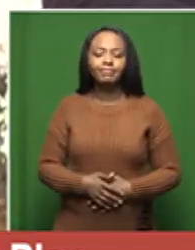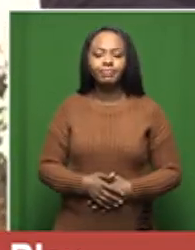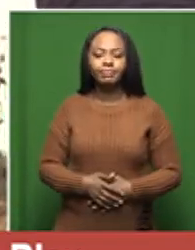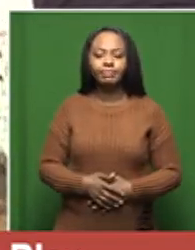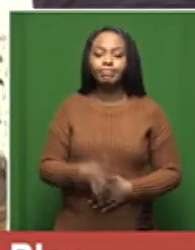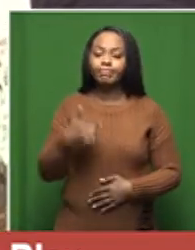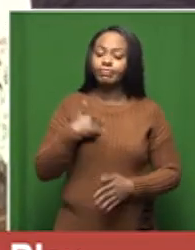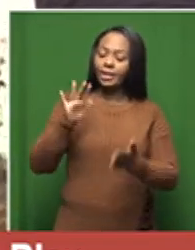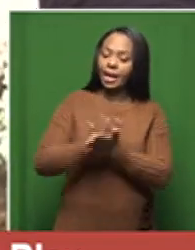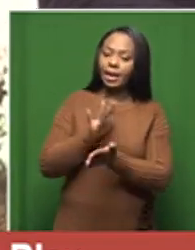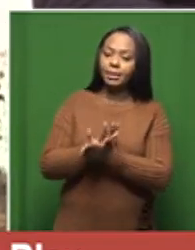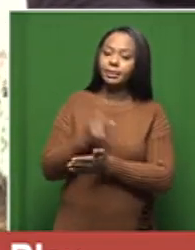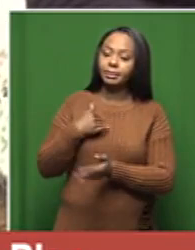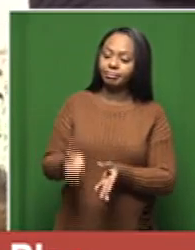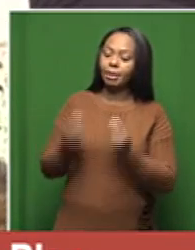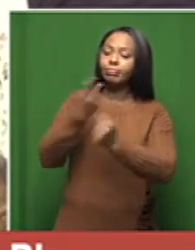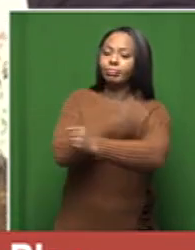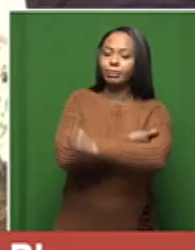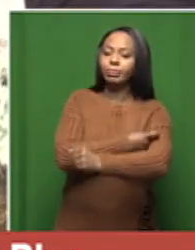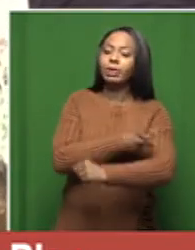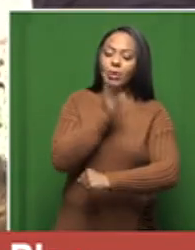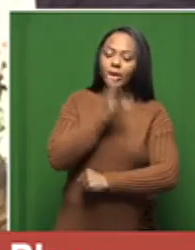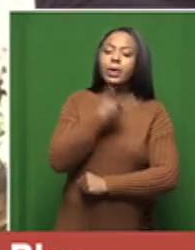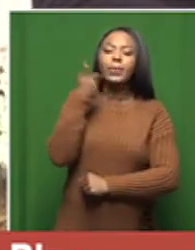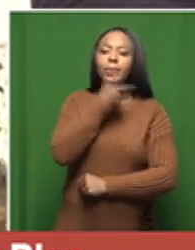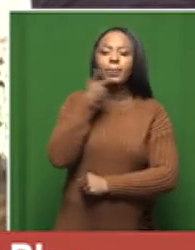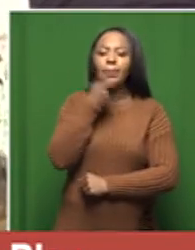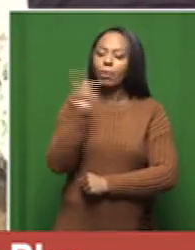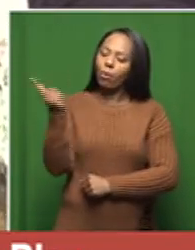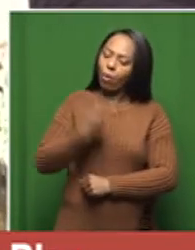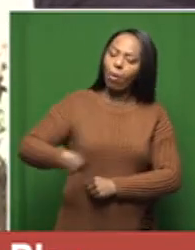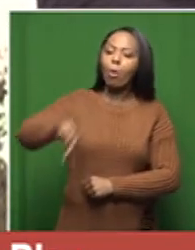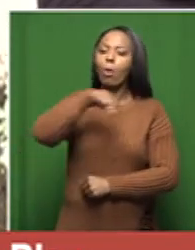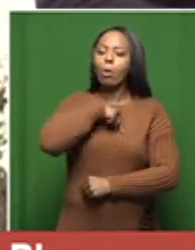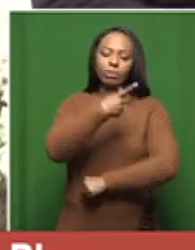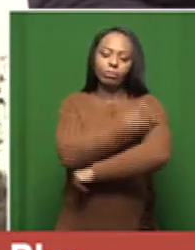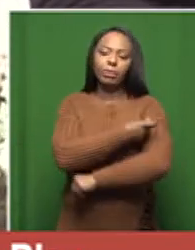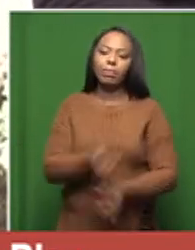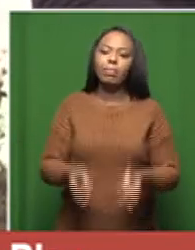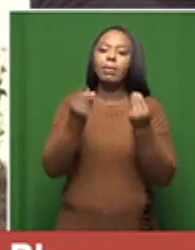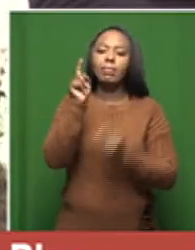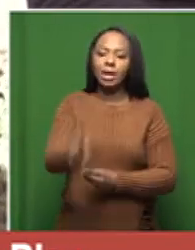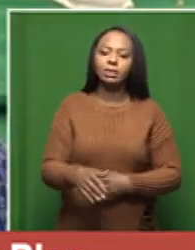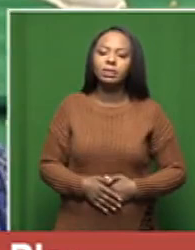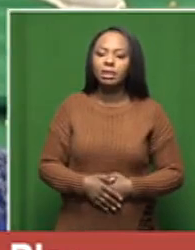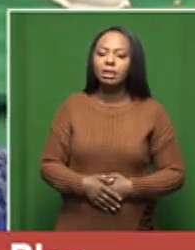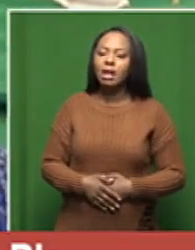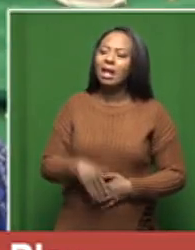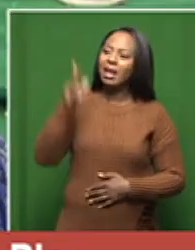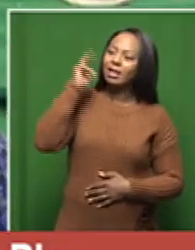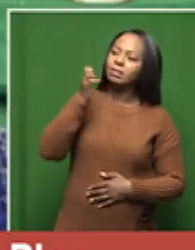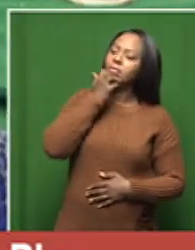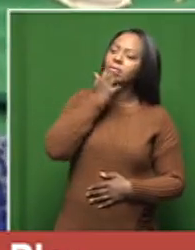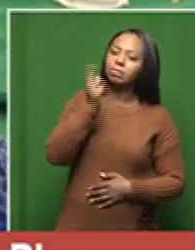I am happy that I'm here to get a vaccine jab. We should all be. Let us not listen to the conspiracy theories.